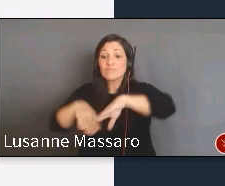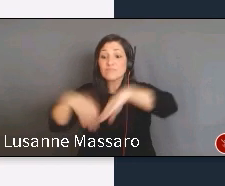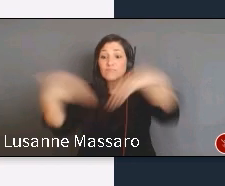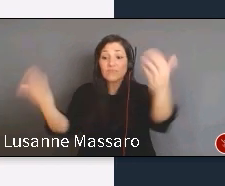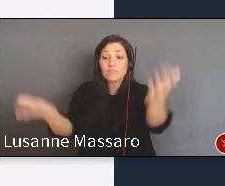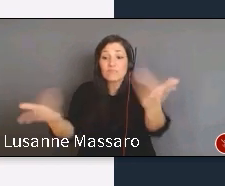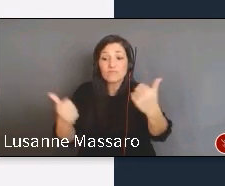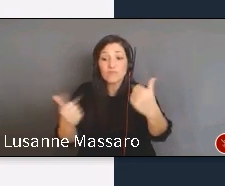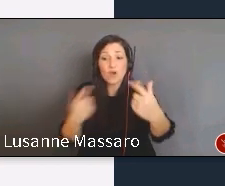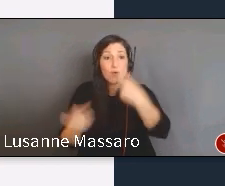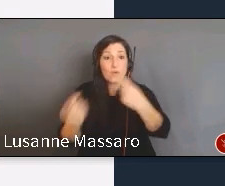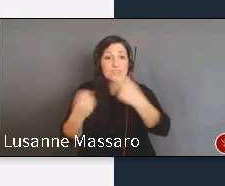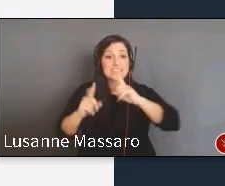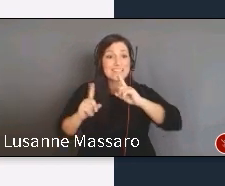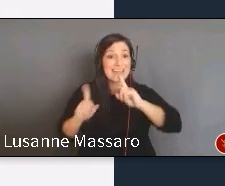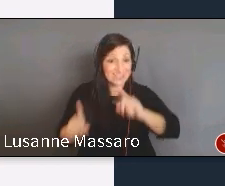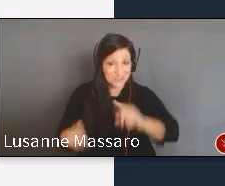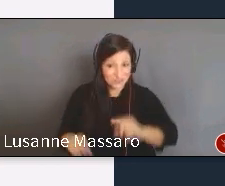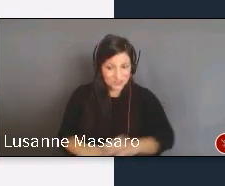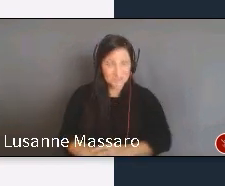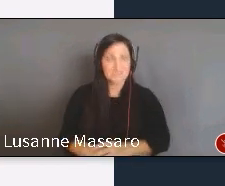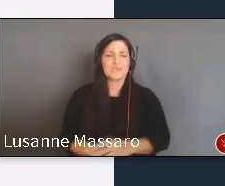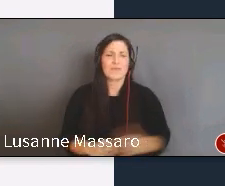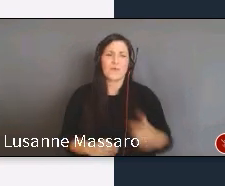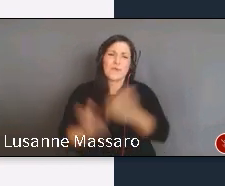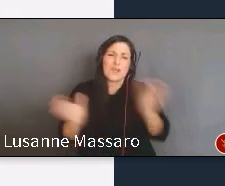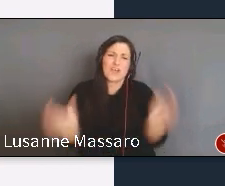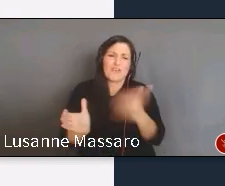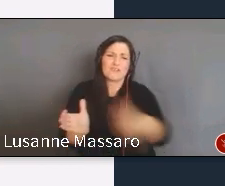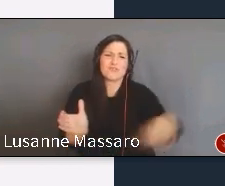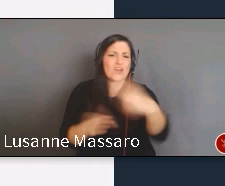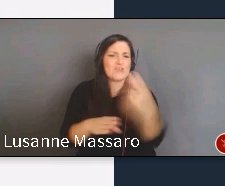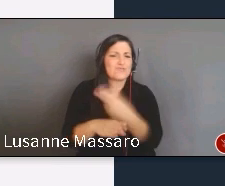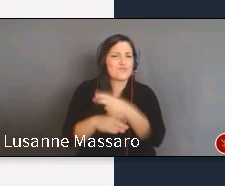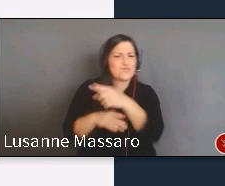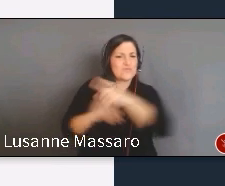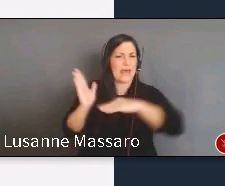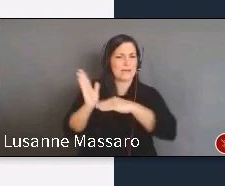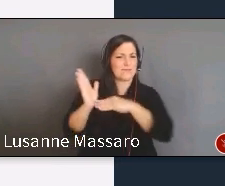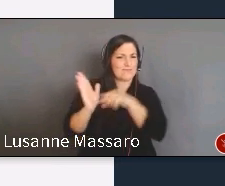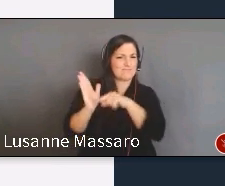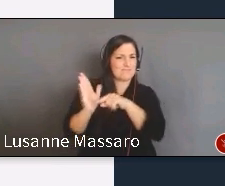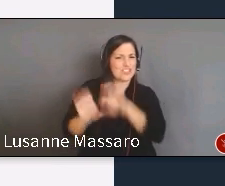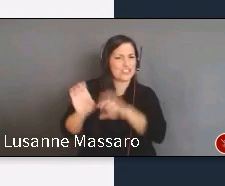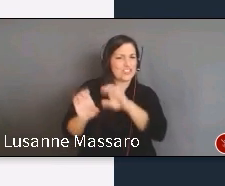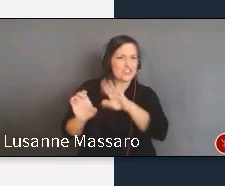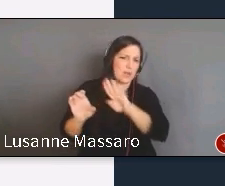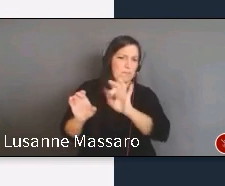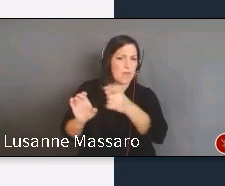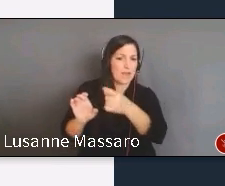for Q&A session. So again, we encourage you guys to use that chat box for any questions, and we will take it from there.